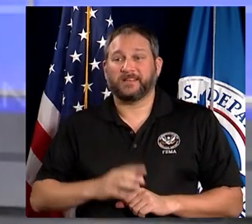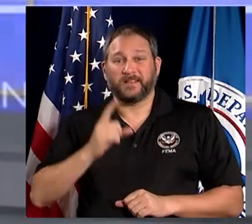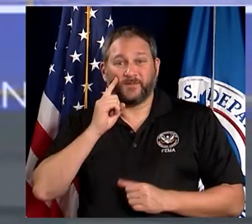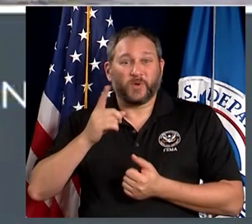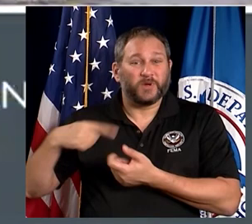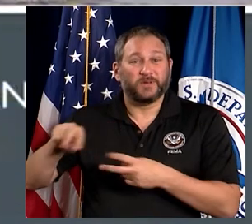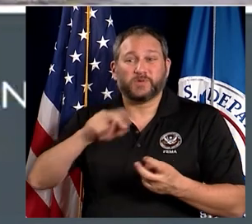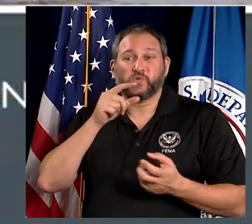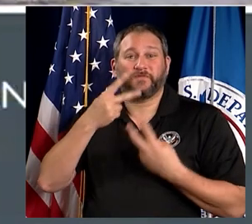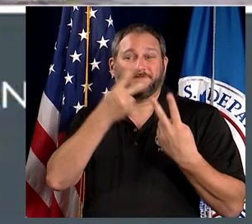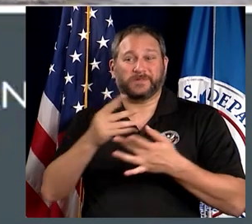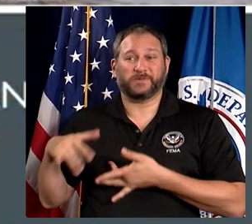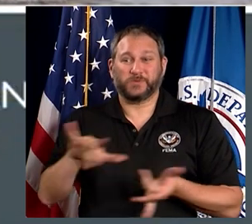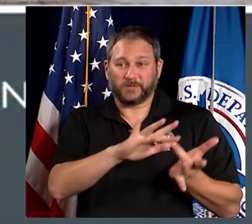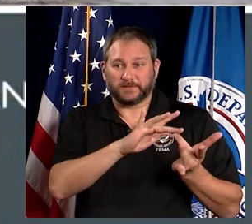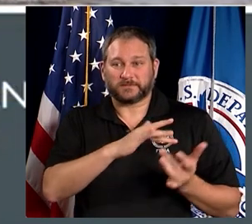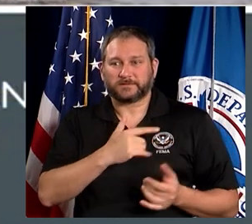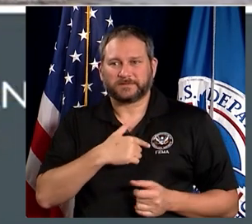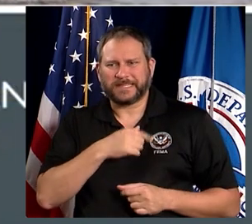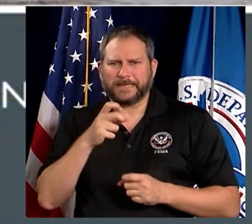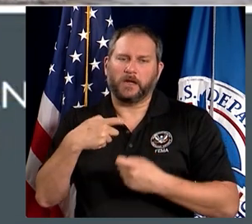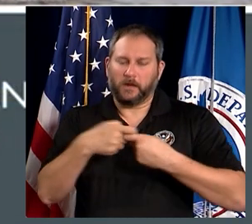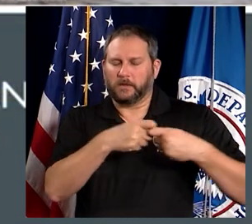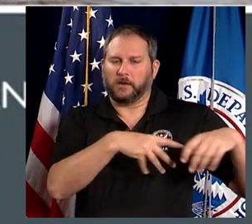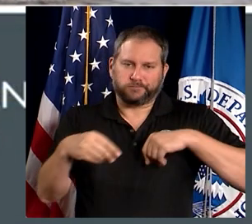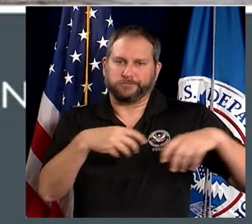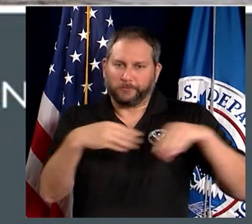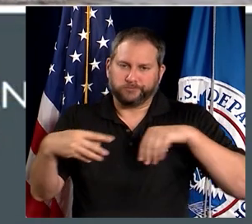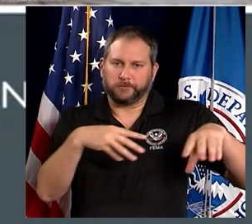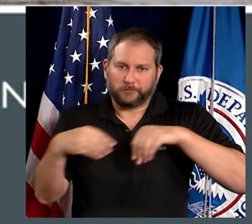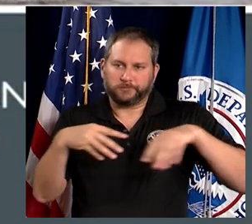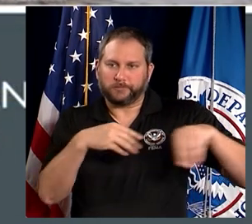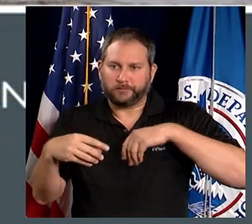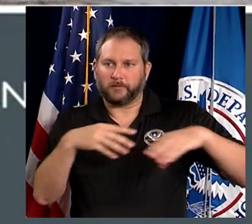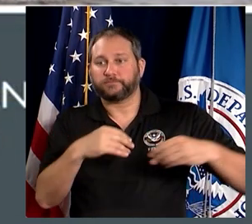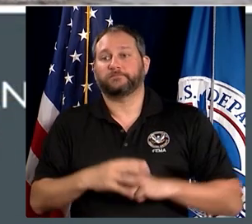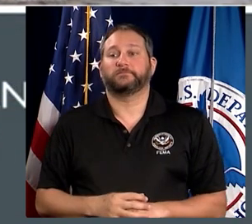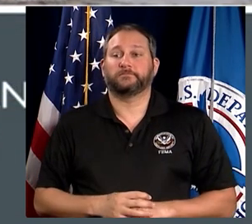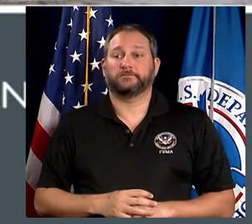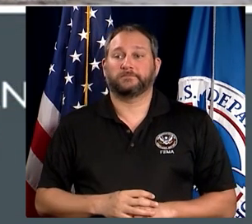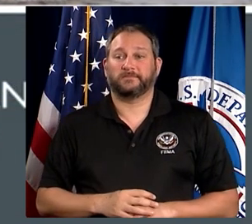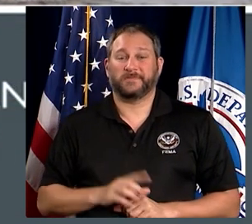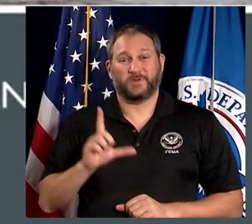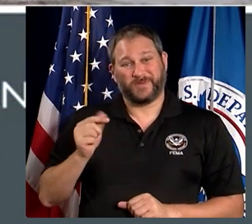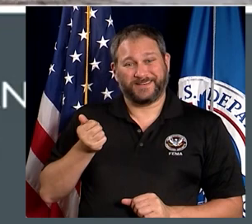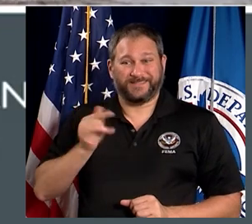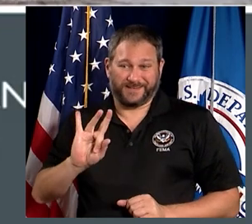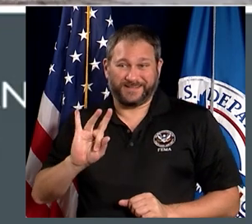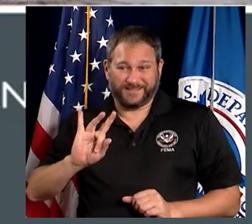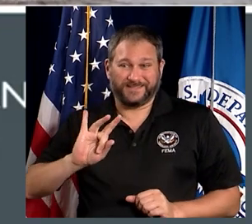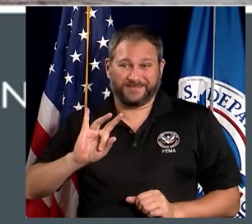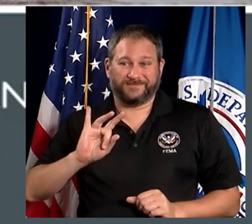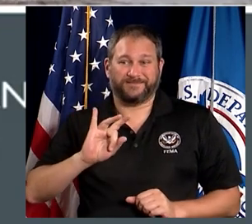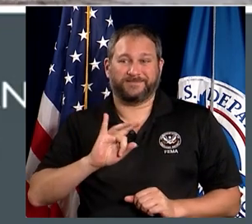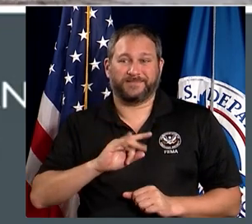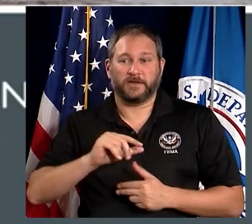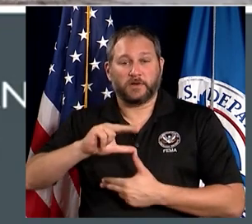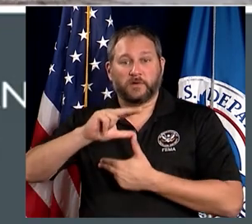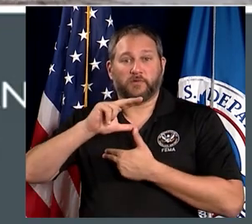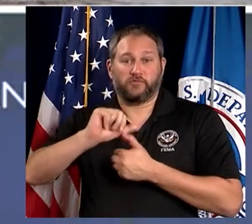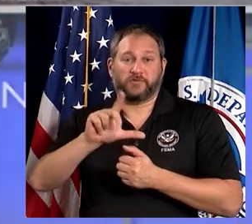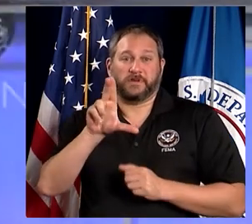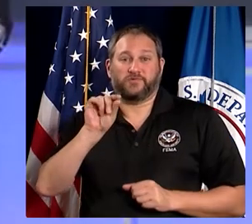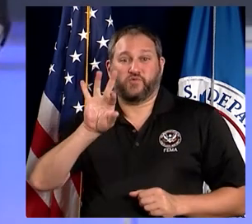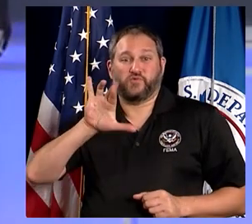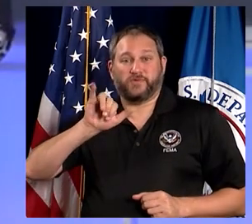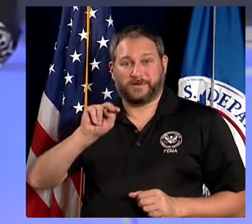outages. In September 2019, Hurricane Dorian slammed the Carolina coast after devastating the